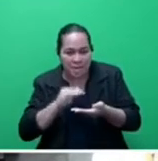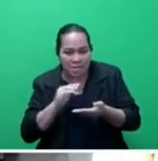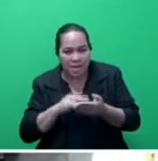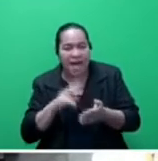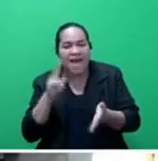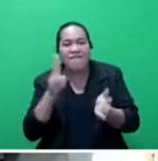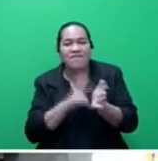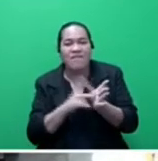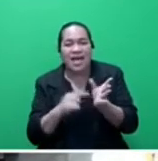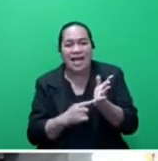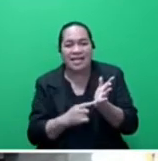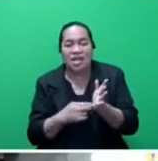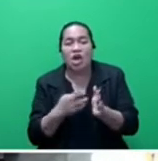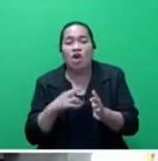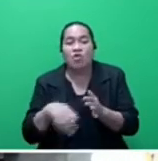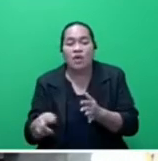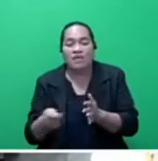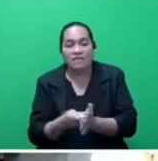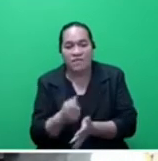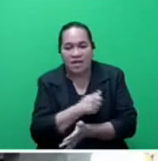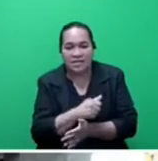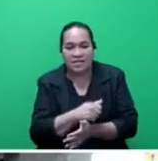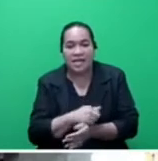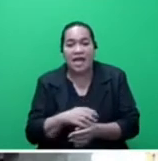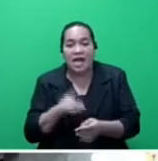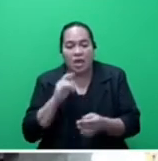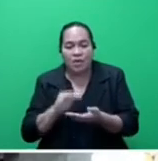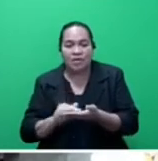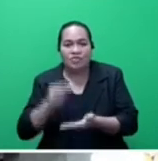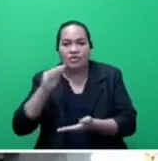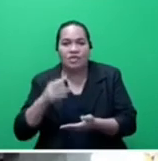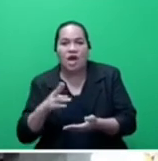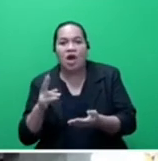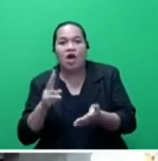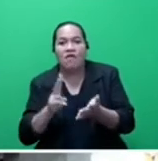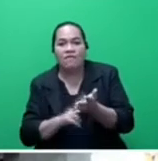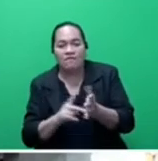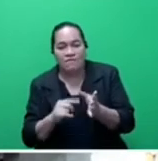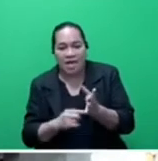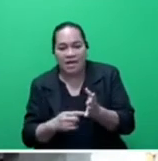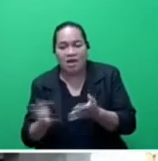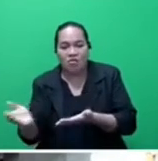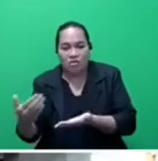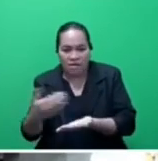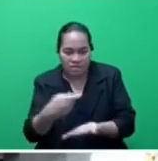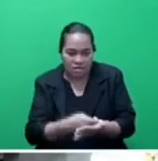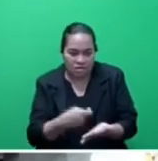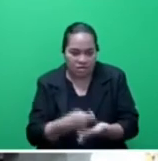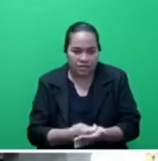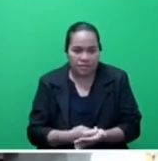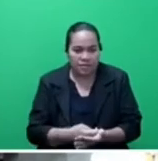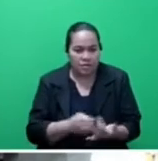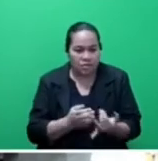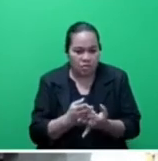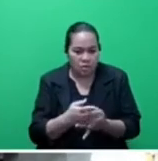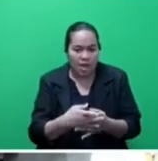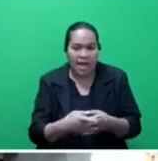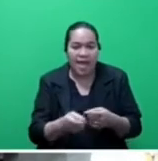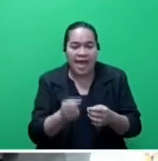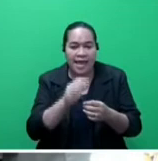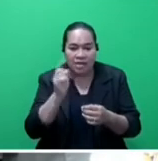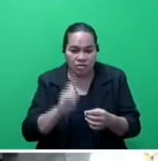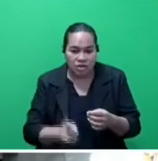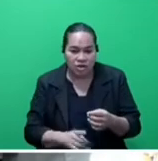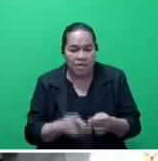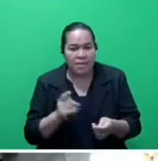revenue. Two areas that show potential, Honorable Speaker, are the supply of remote services through an electronic marketplace in the likes of